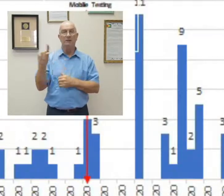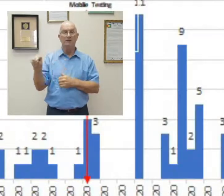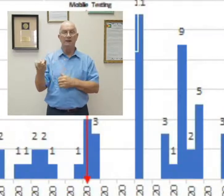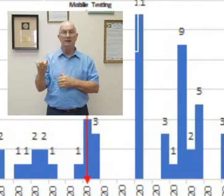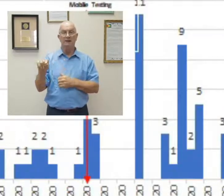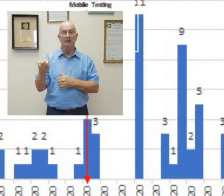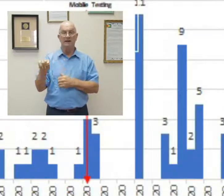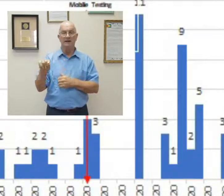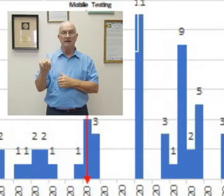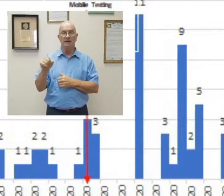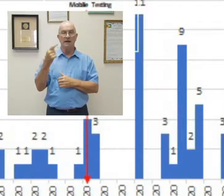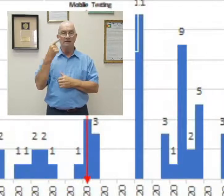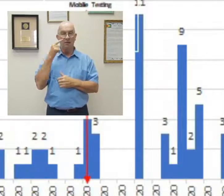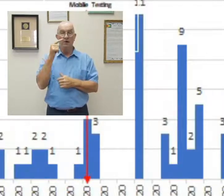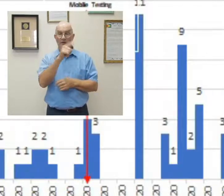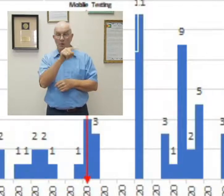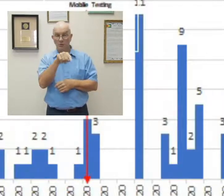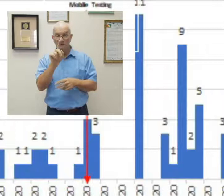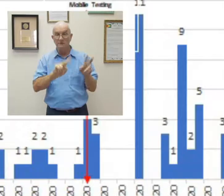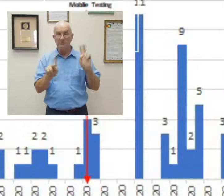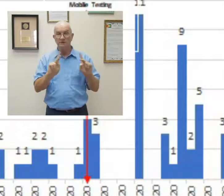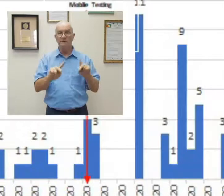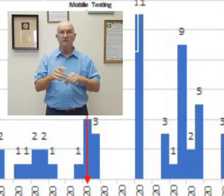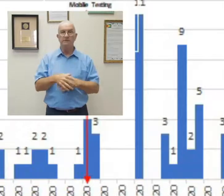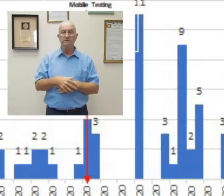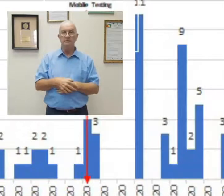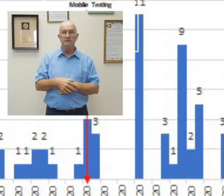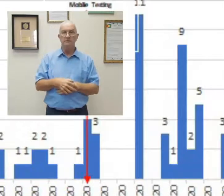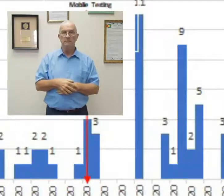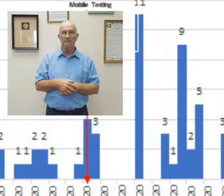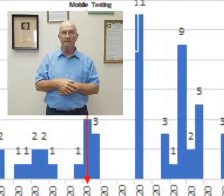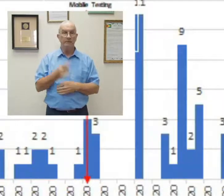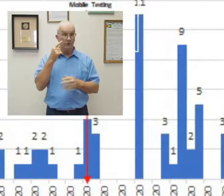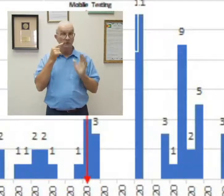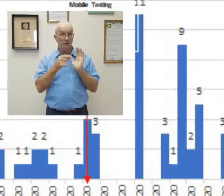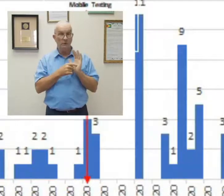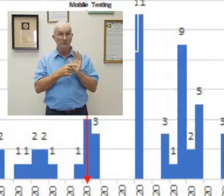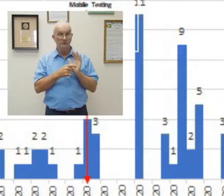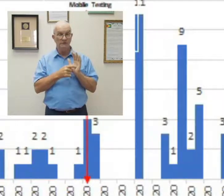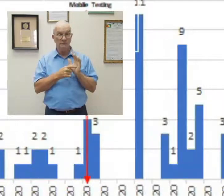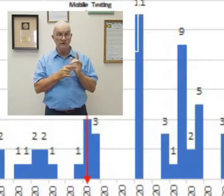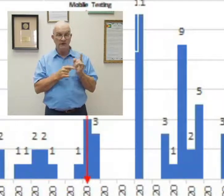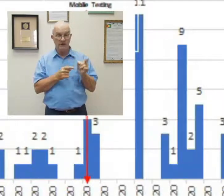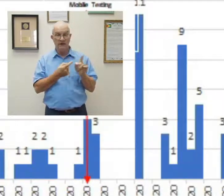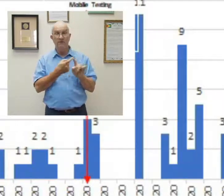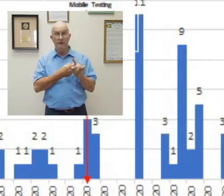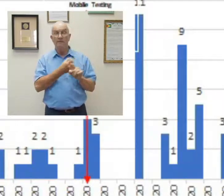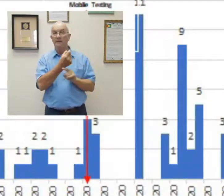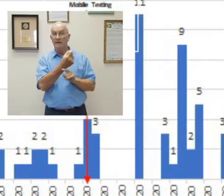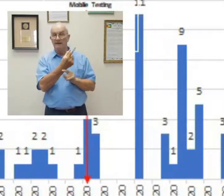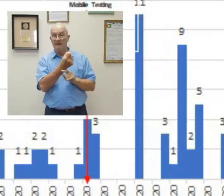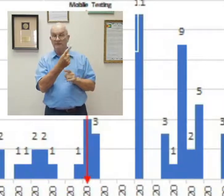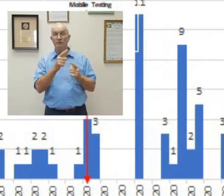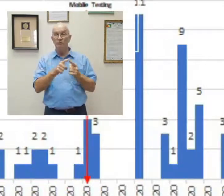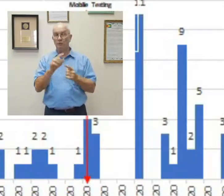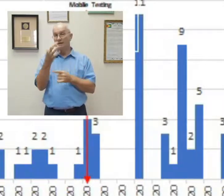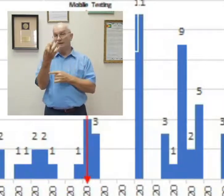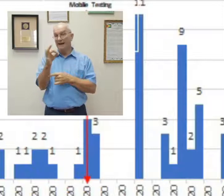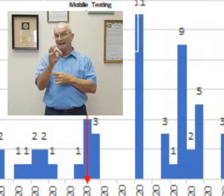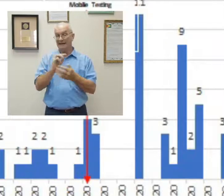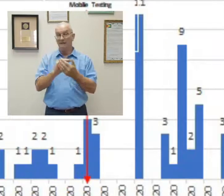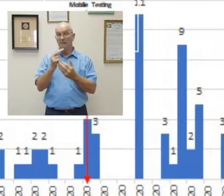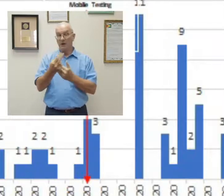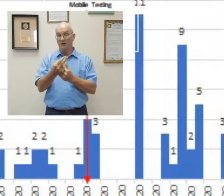on the above mentioned cases. You will notice that from the 11th to the 19th of